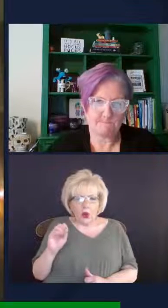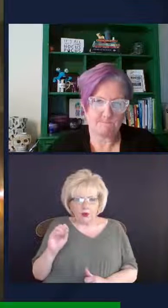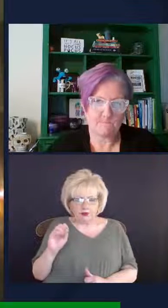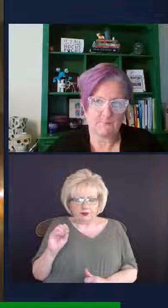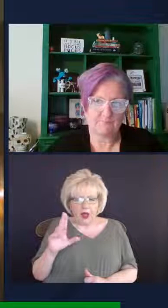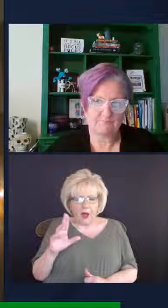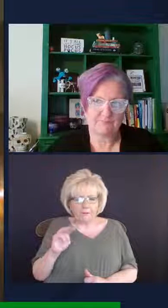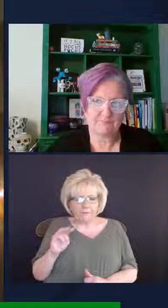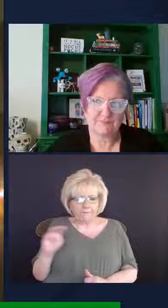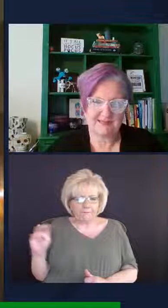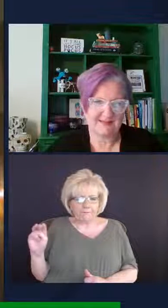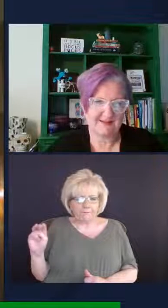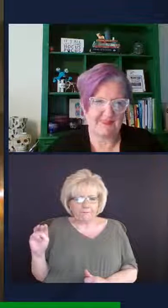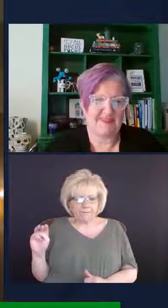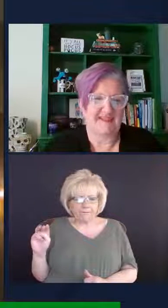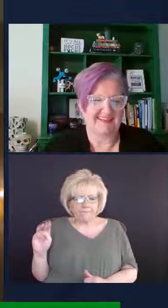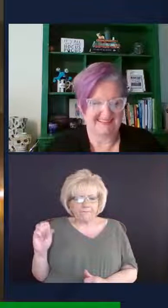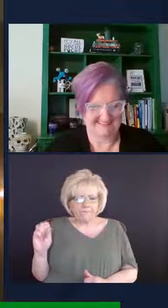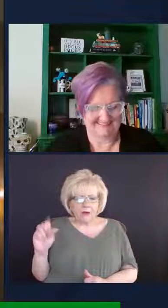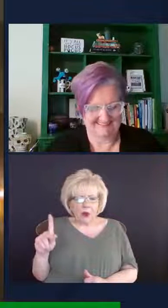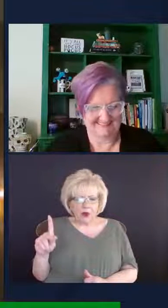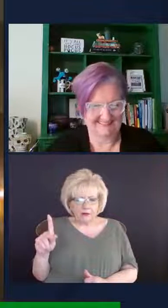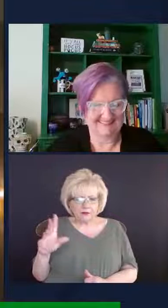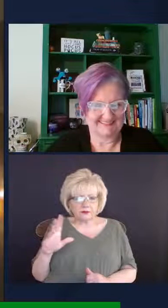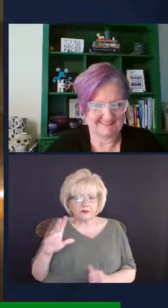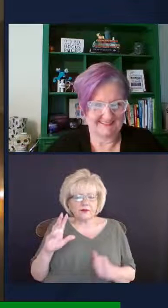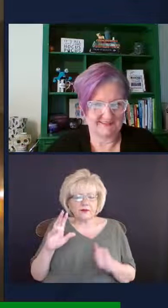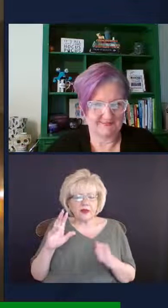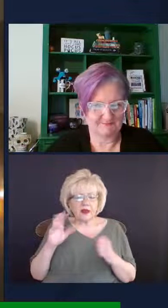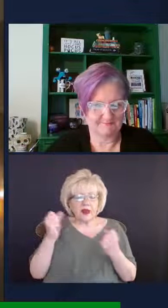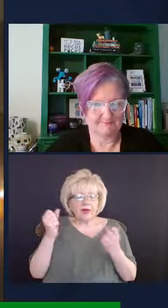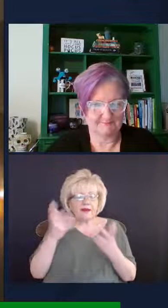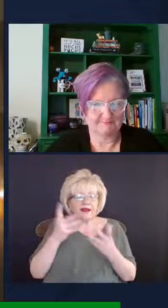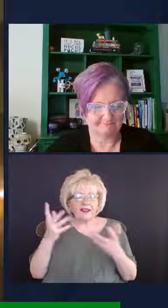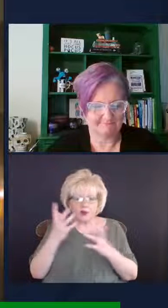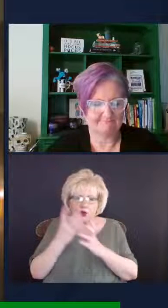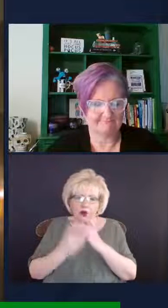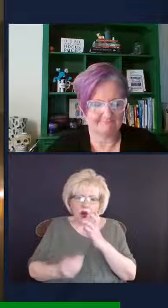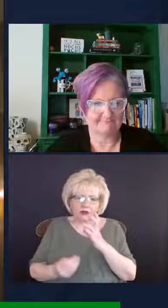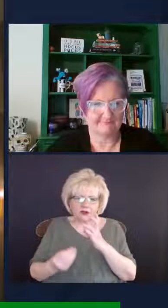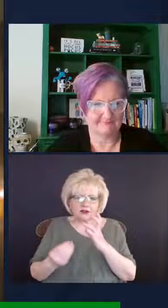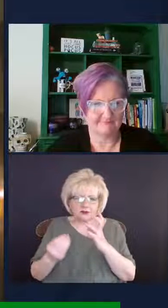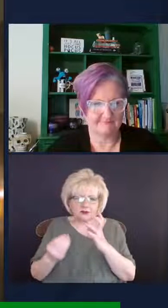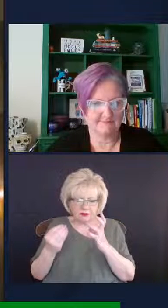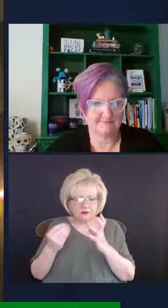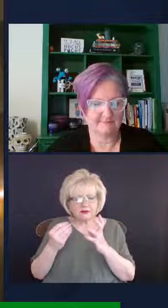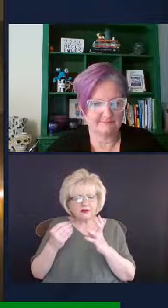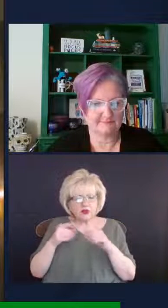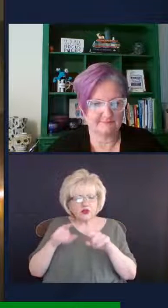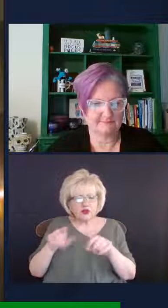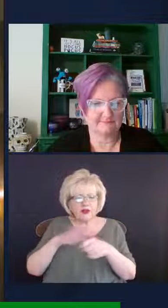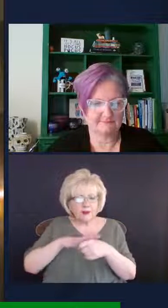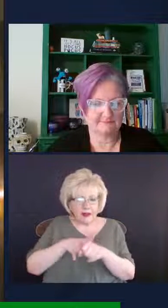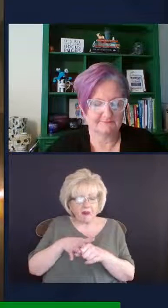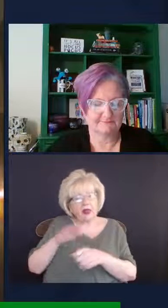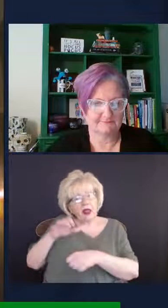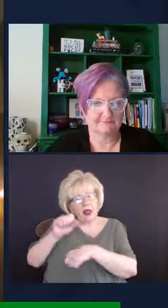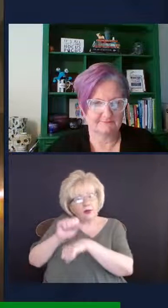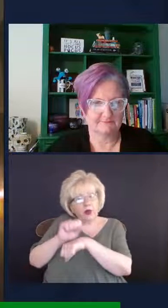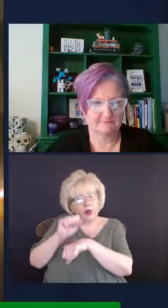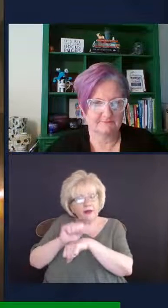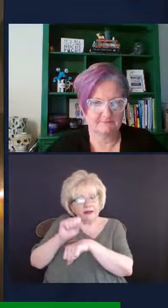employment. Okay. So a lot of things were lost during the pandemic. Employment rates were one of them. Employment